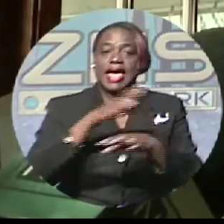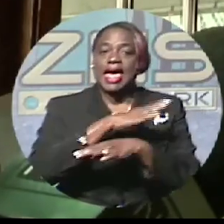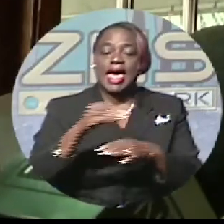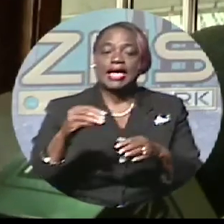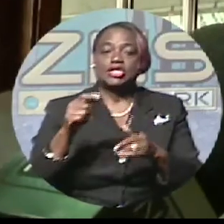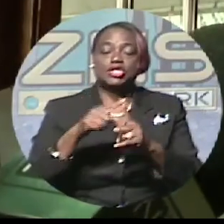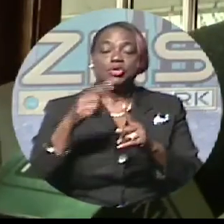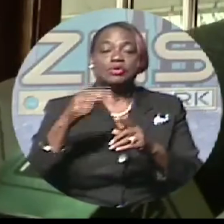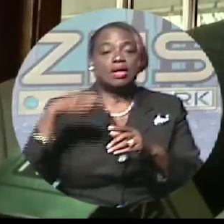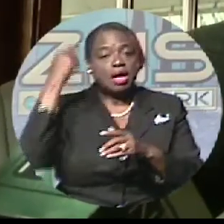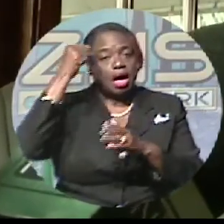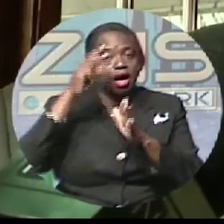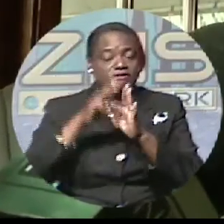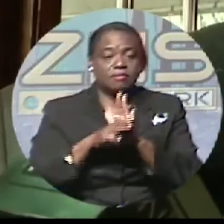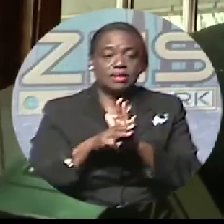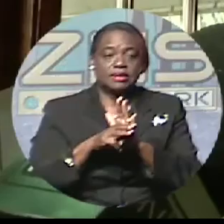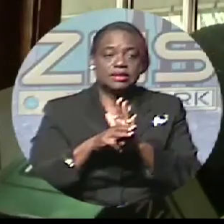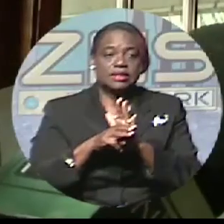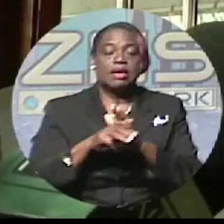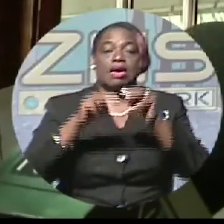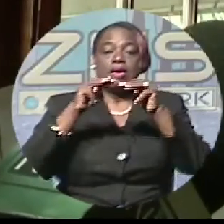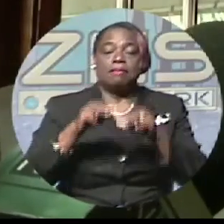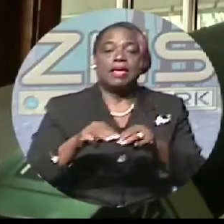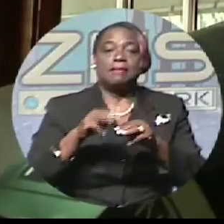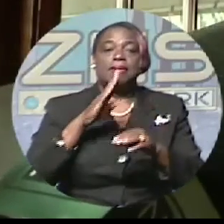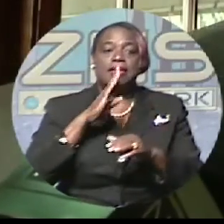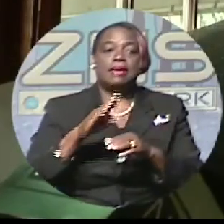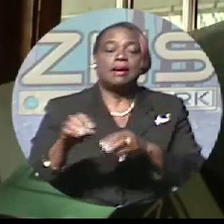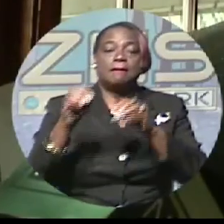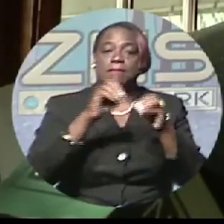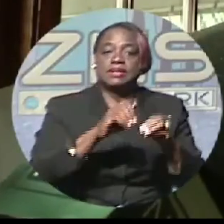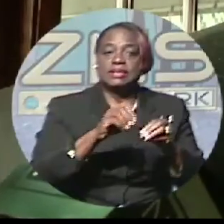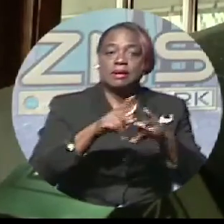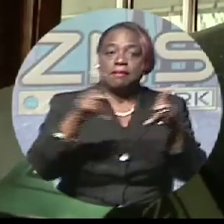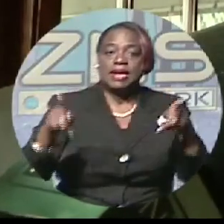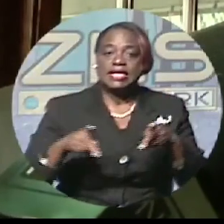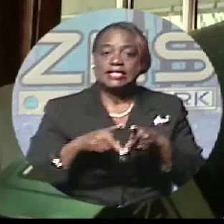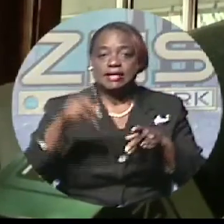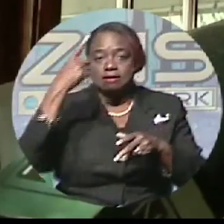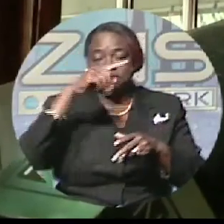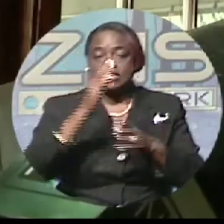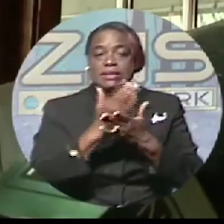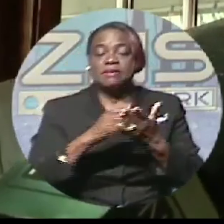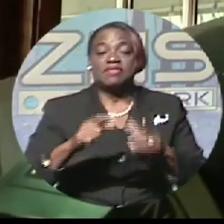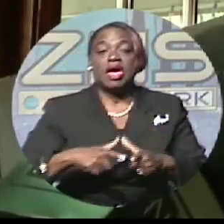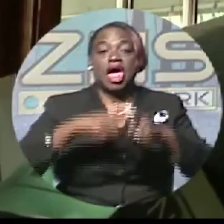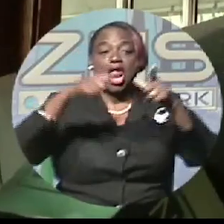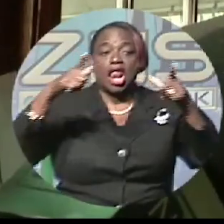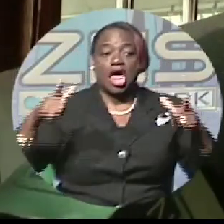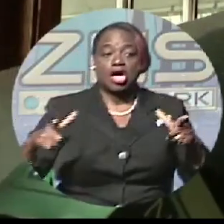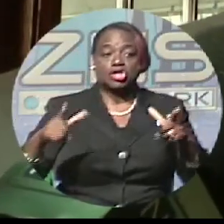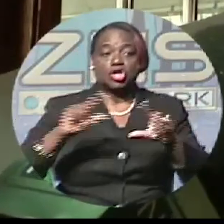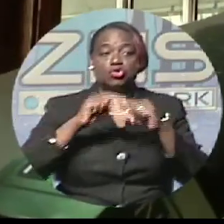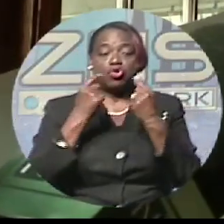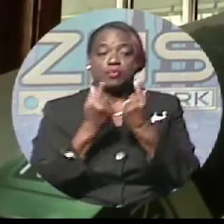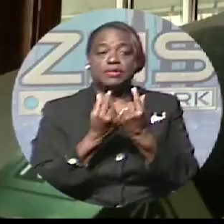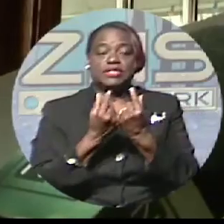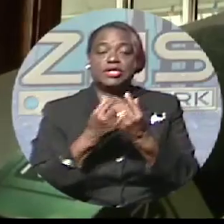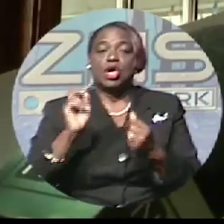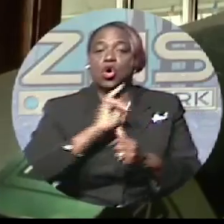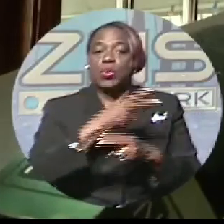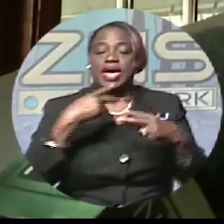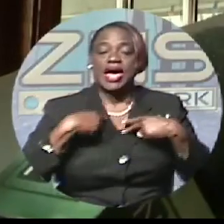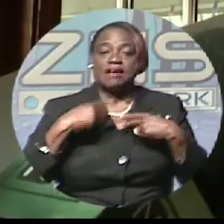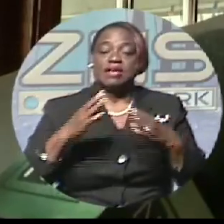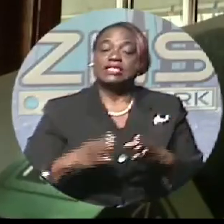relaxing those requirements and perhaps consider putting them in place for some of the larger companies who are doing this, because we've got some large